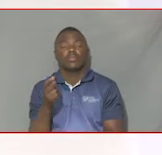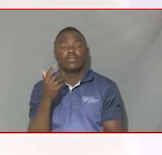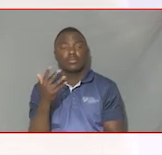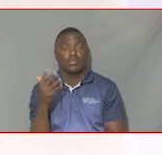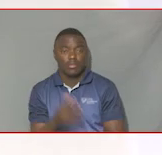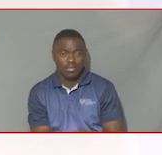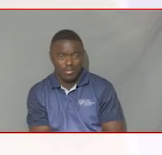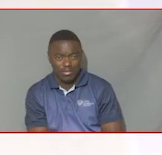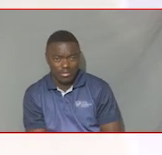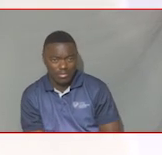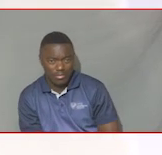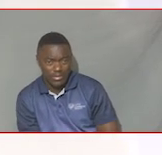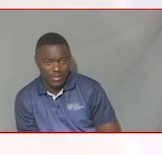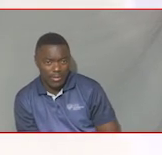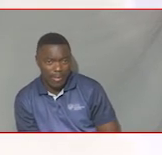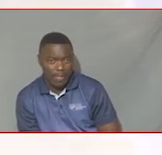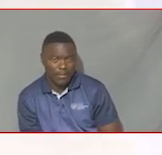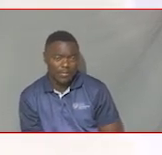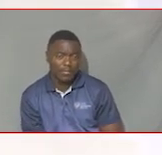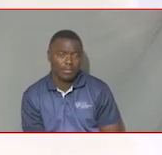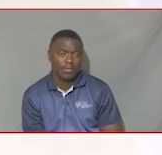let's quickly have a look here.